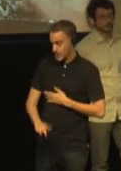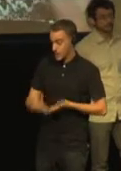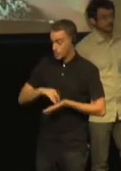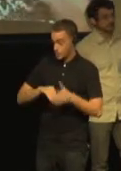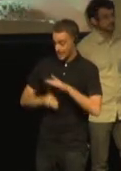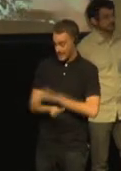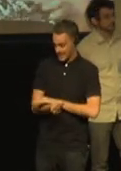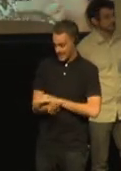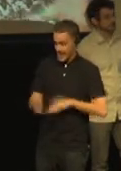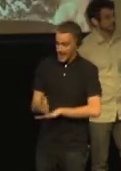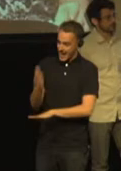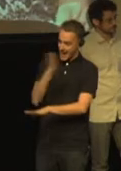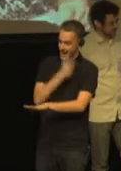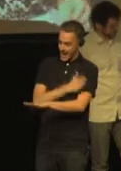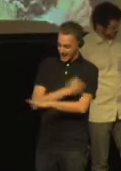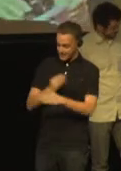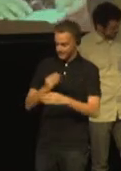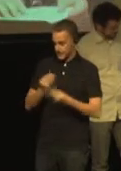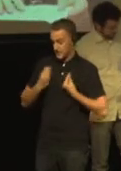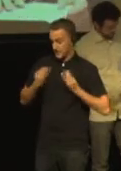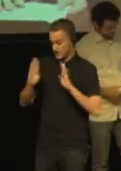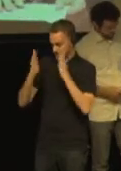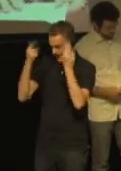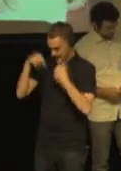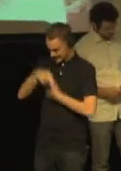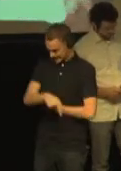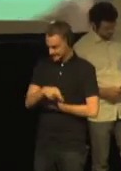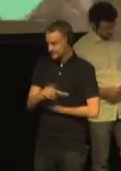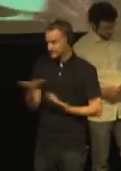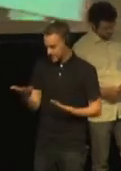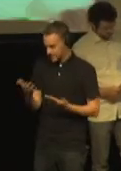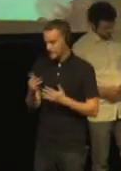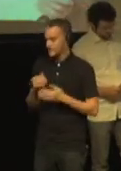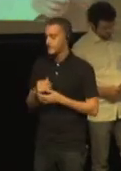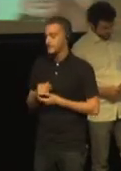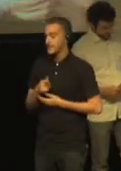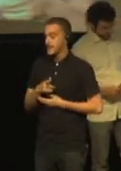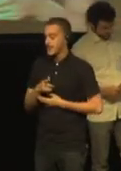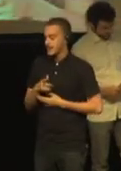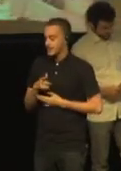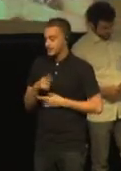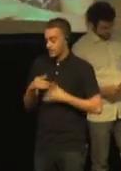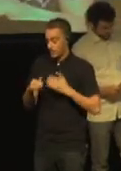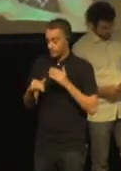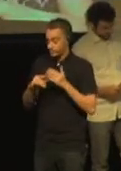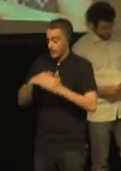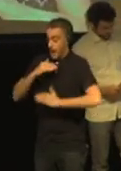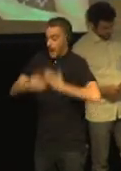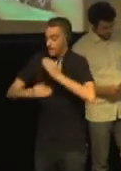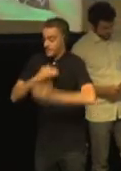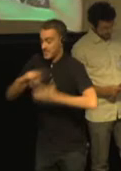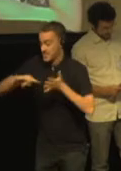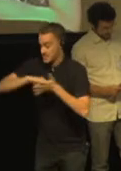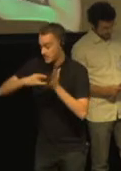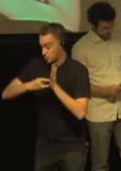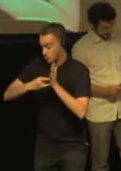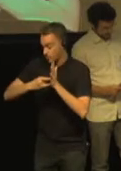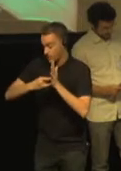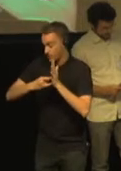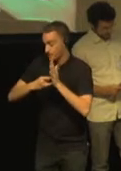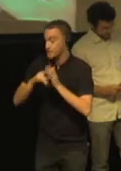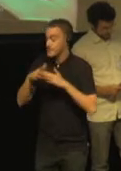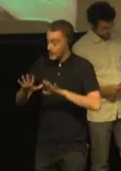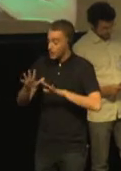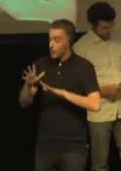these marvellous medical advancements, they're adding to the numbers of deafblind people and potentially the work that we